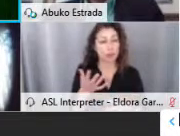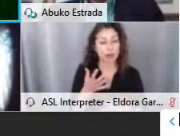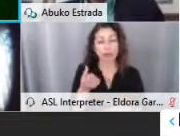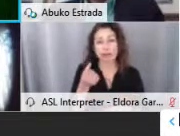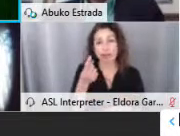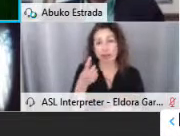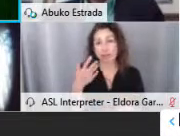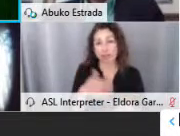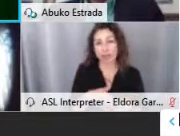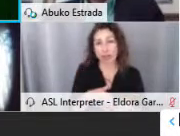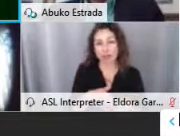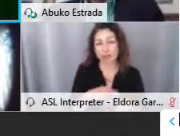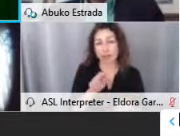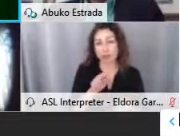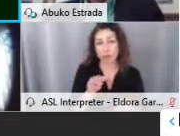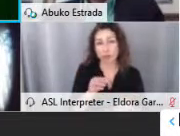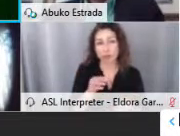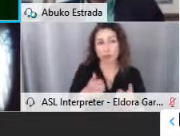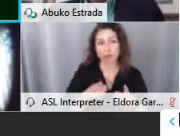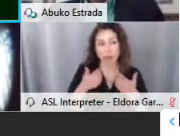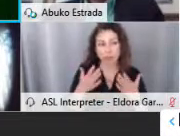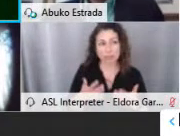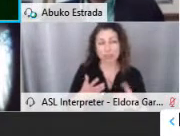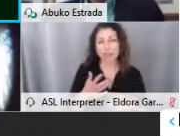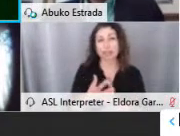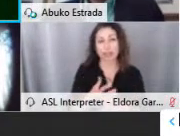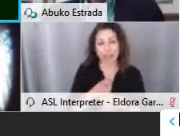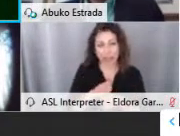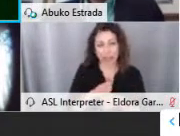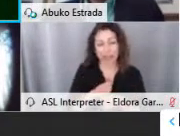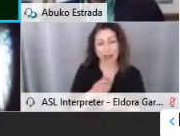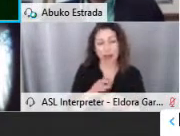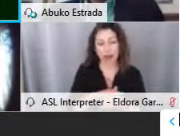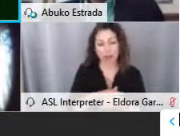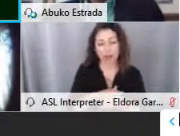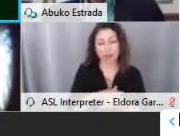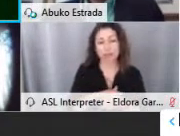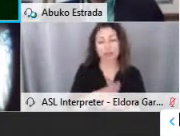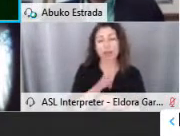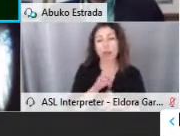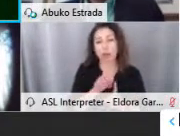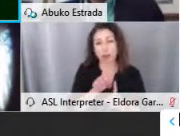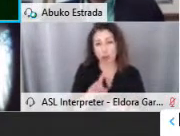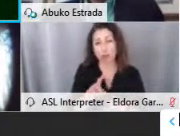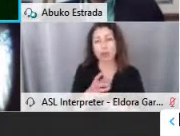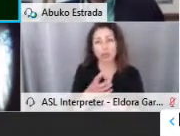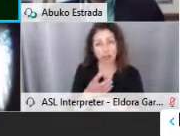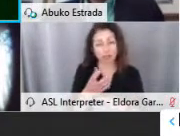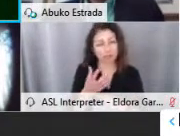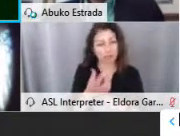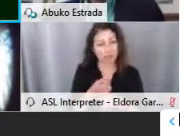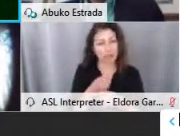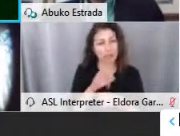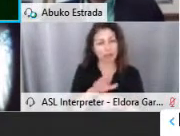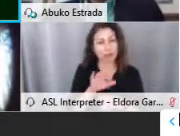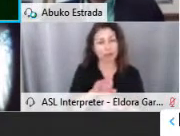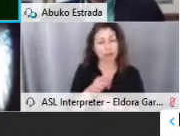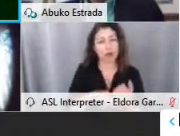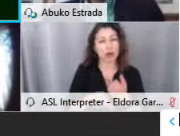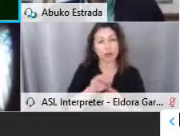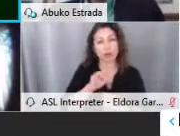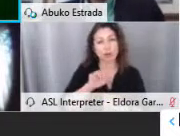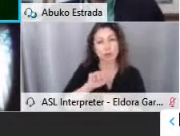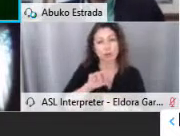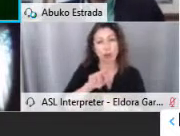11,000 New Mexican residents gaining coverage and moving into the marketplace for the most part. This would